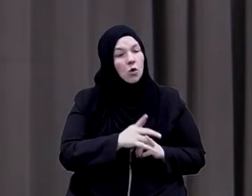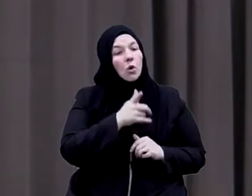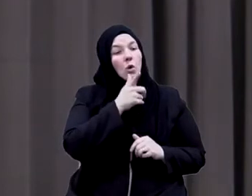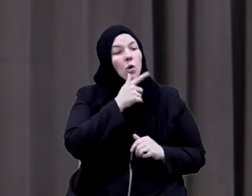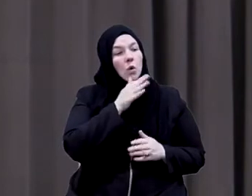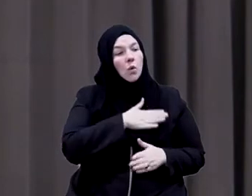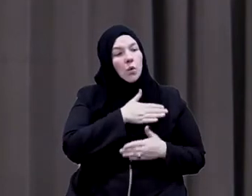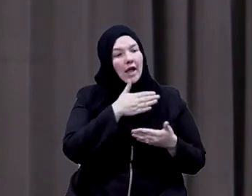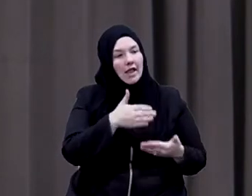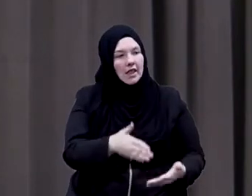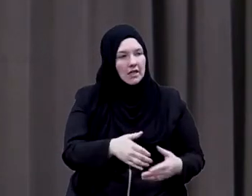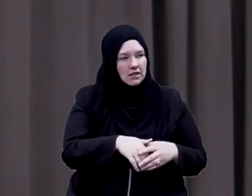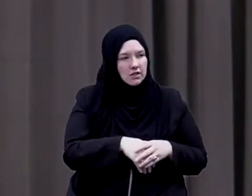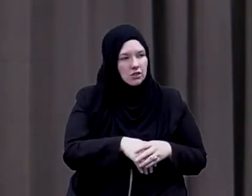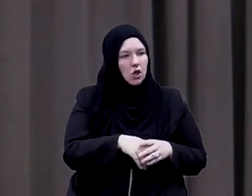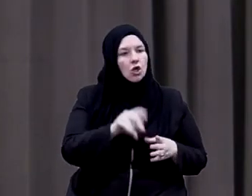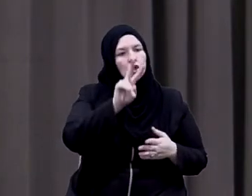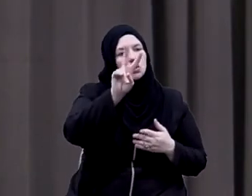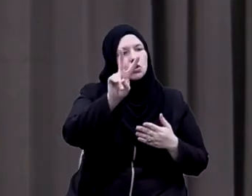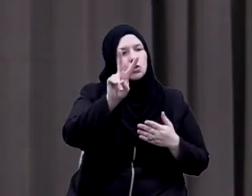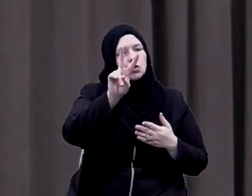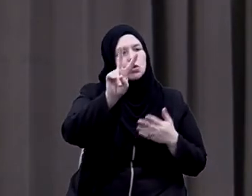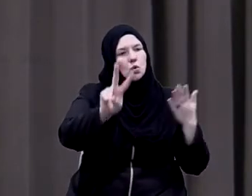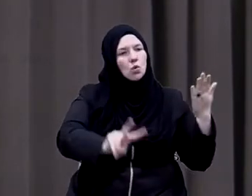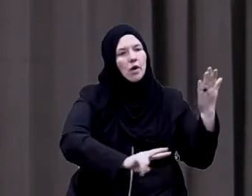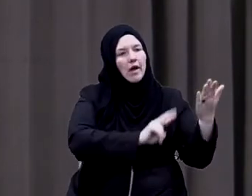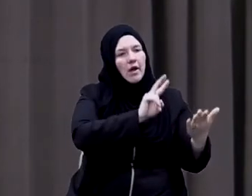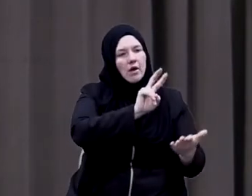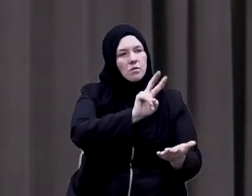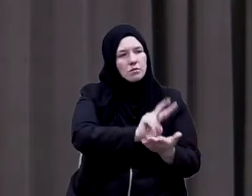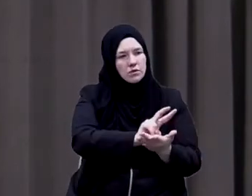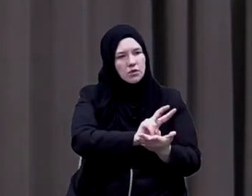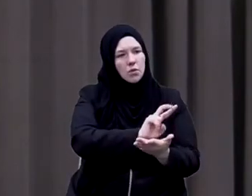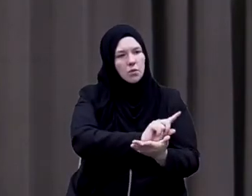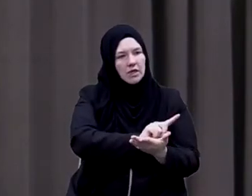Who is willing to spend 2 hours a week?